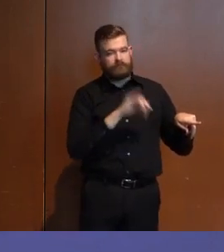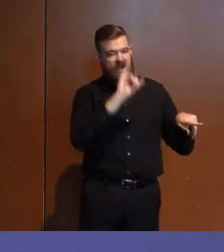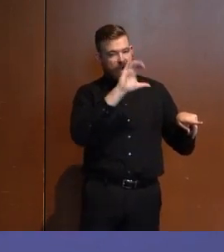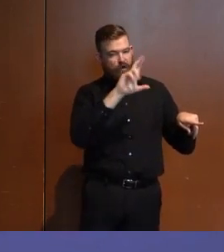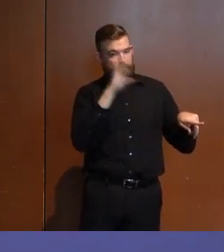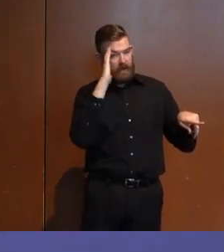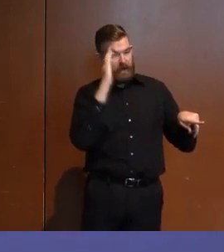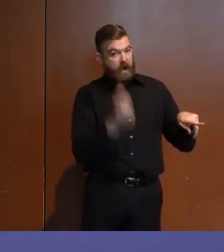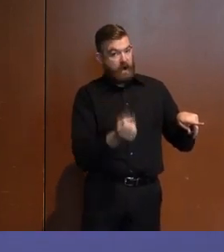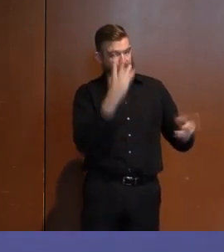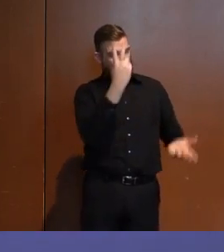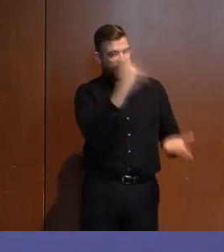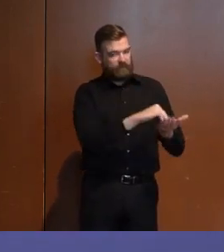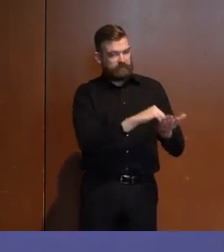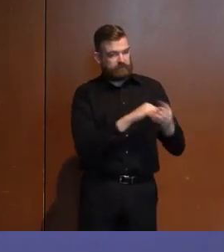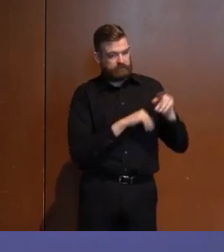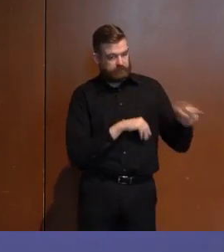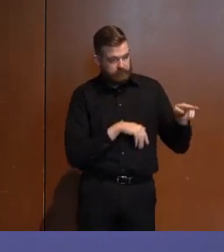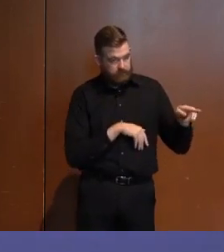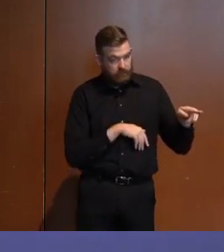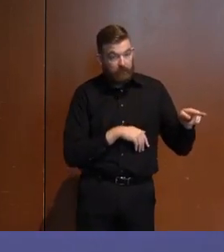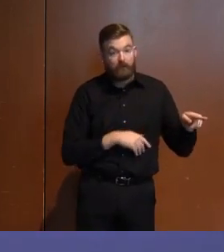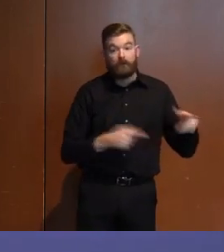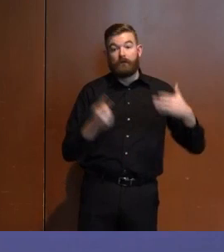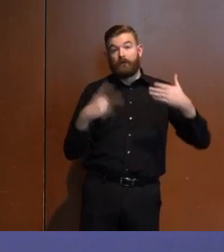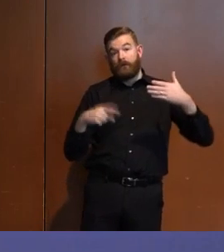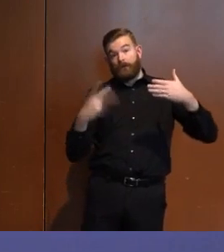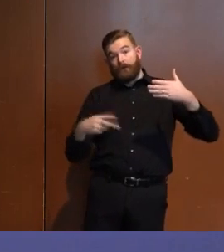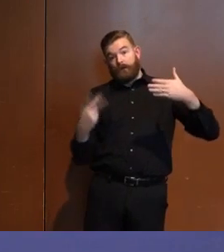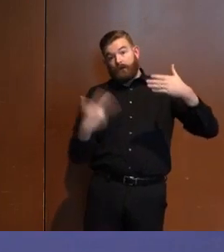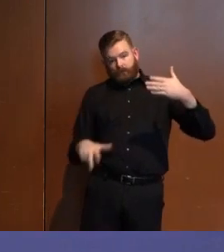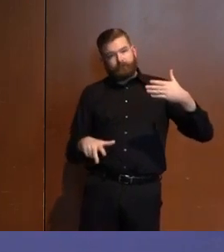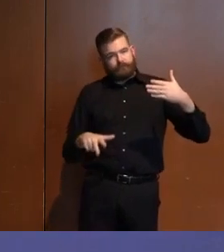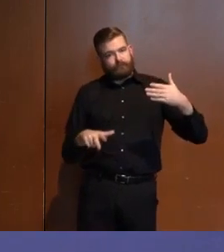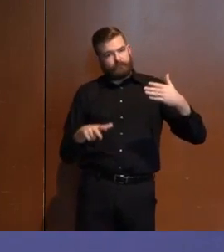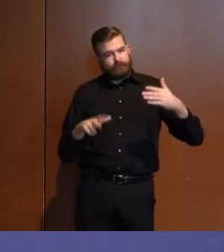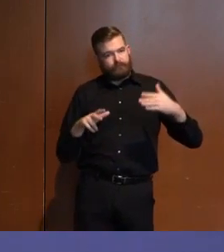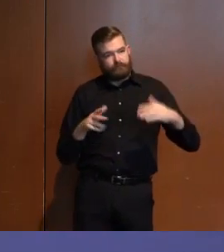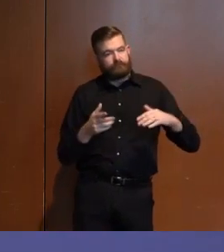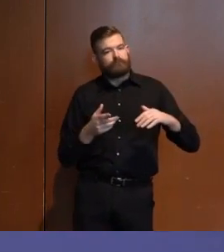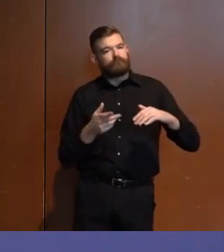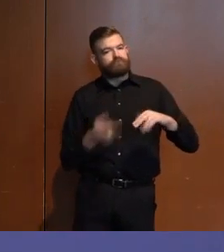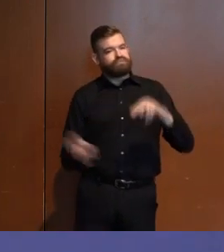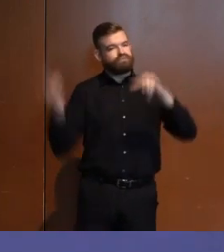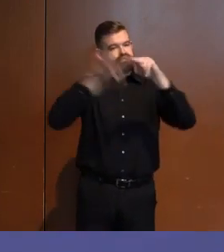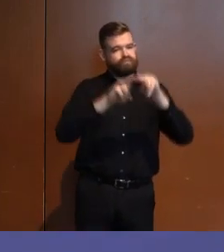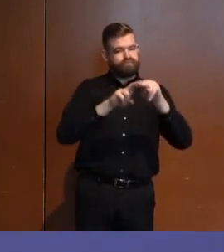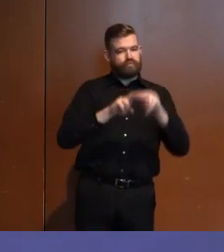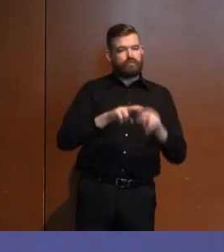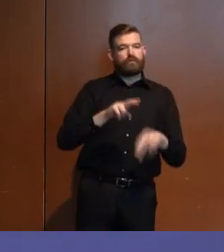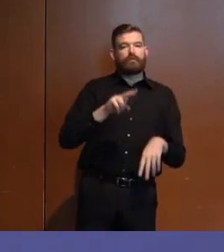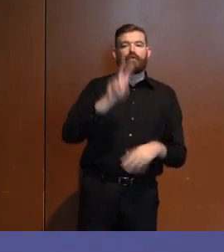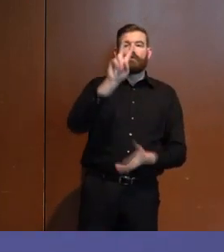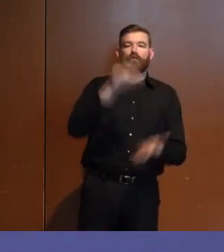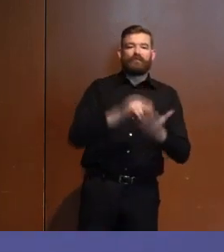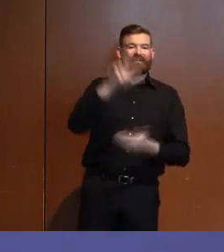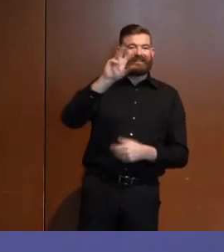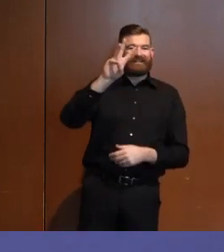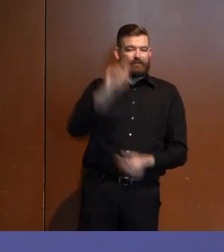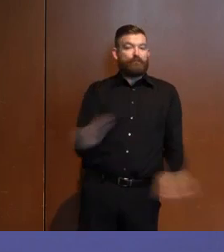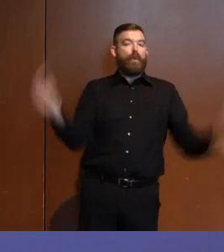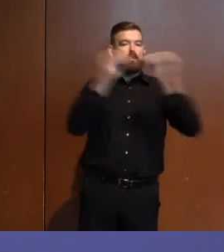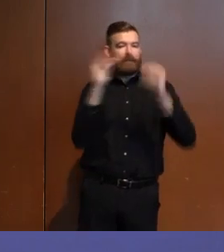increase our capacity by 2,360. And both Judy and Pat will get into some of those details.